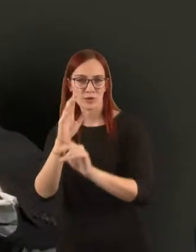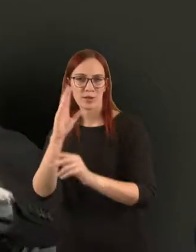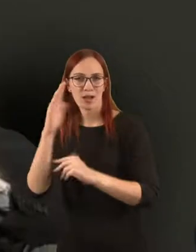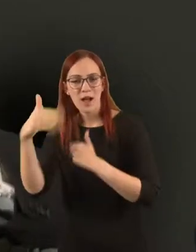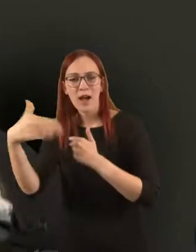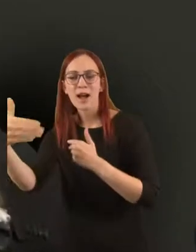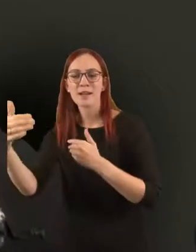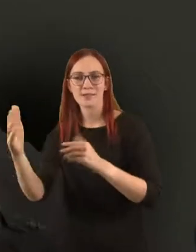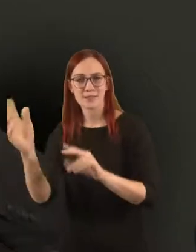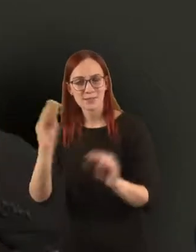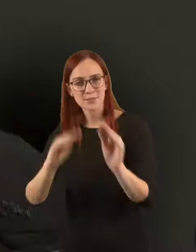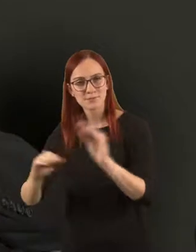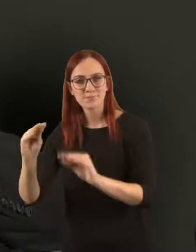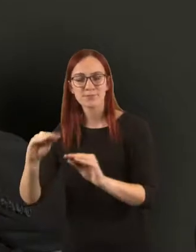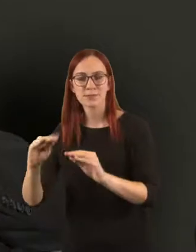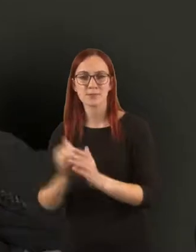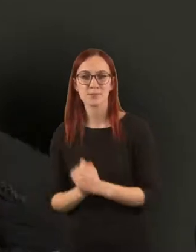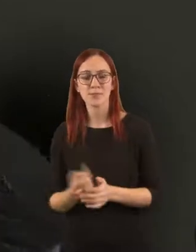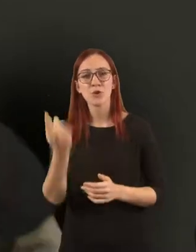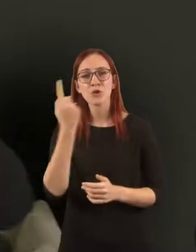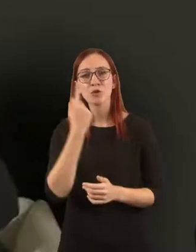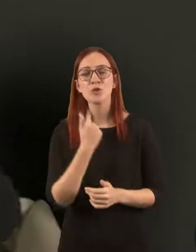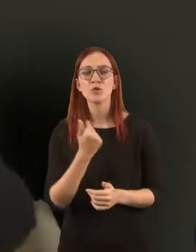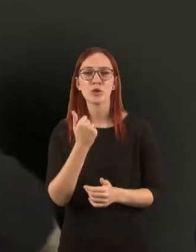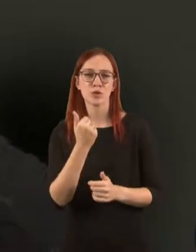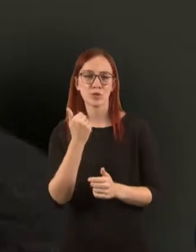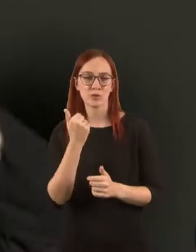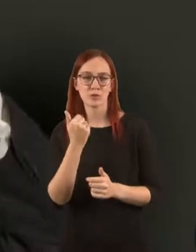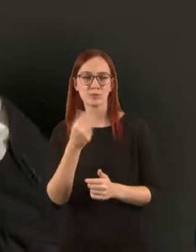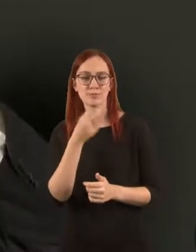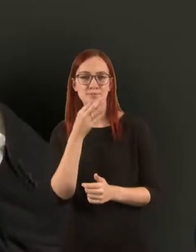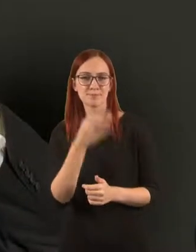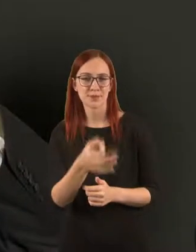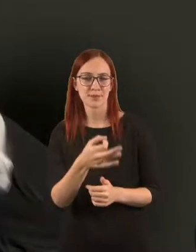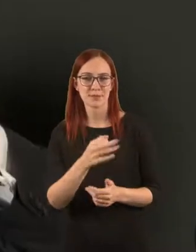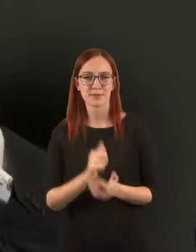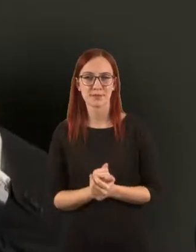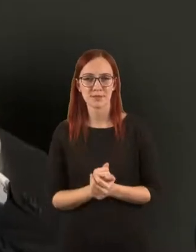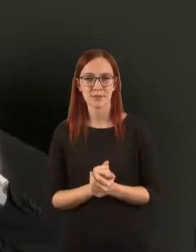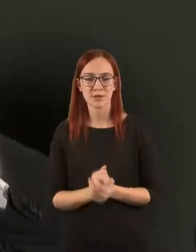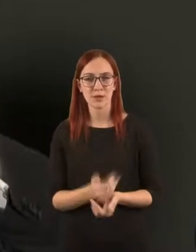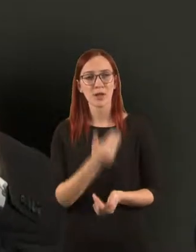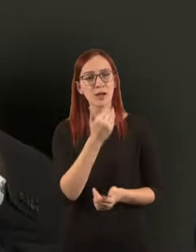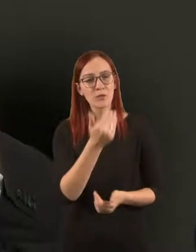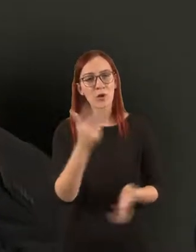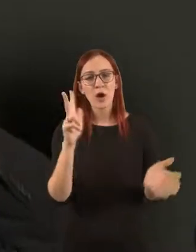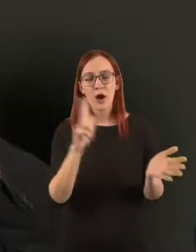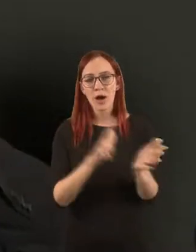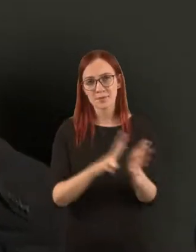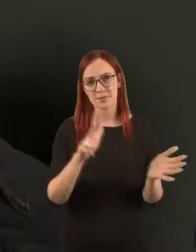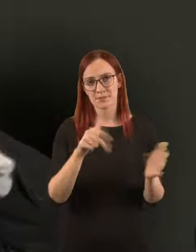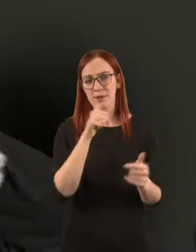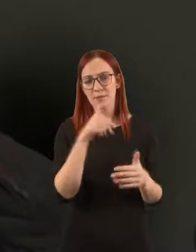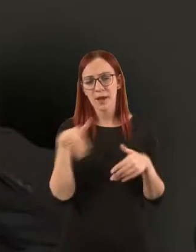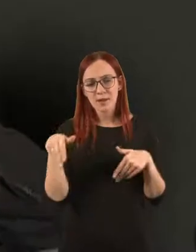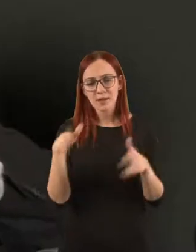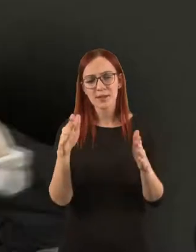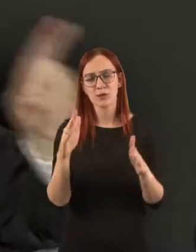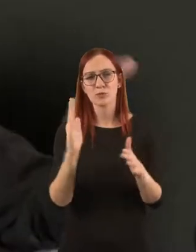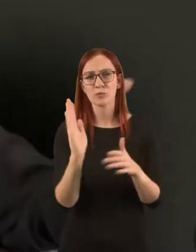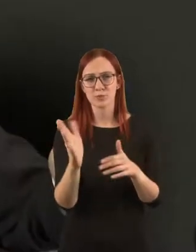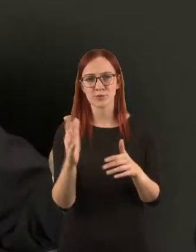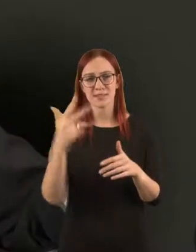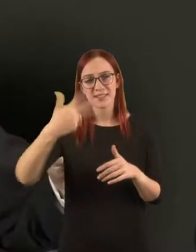because you have to decide what will be your role in the next 30 years. That is a very